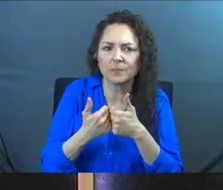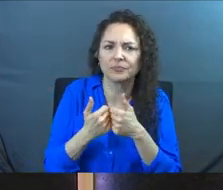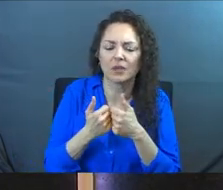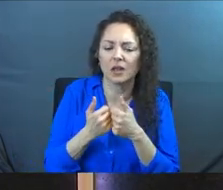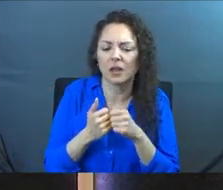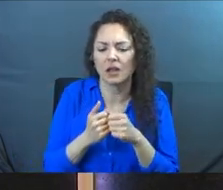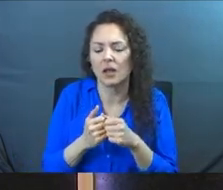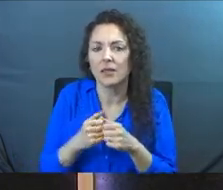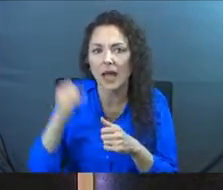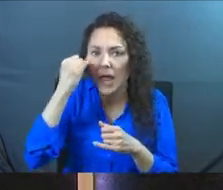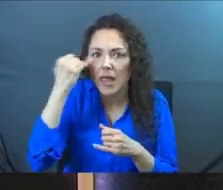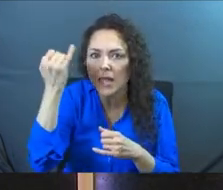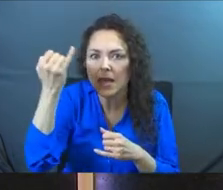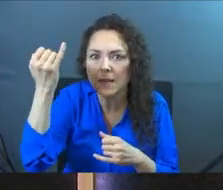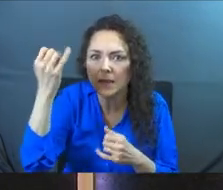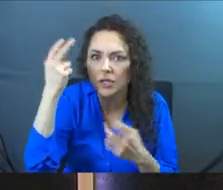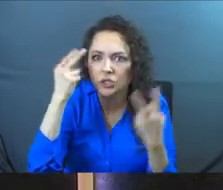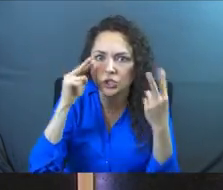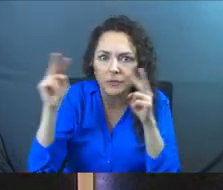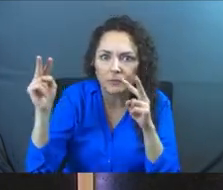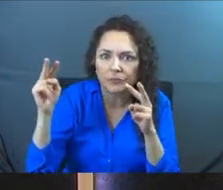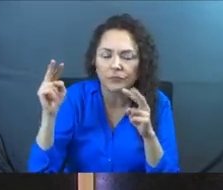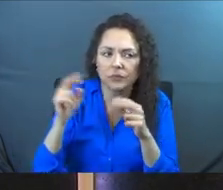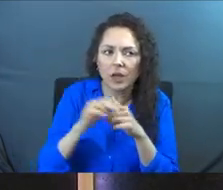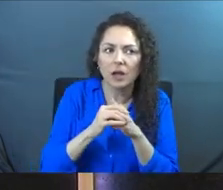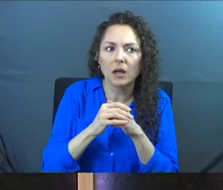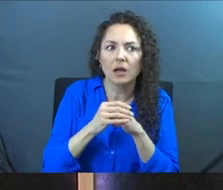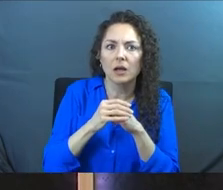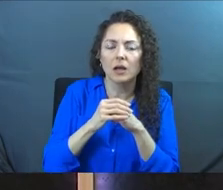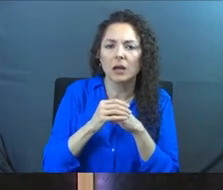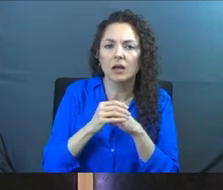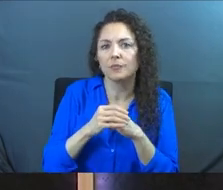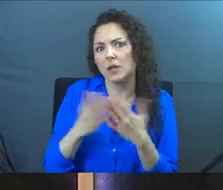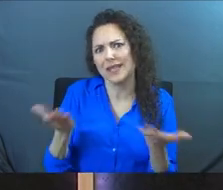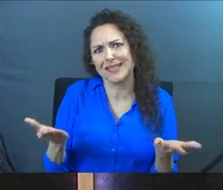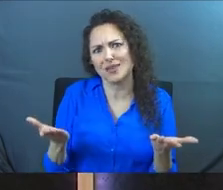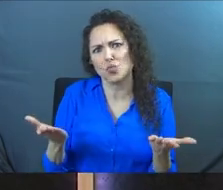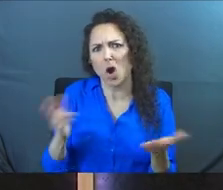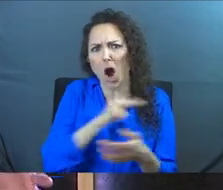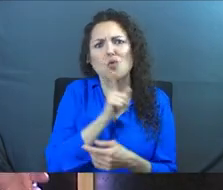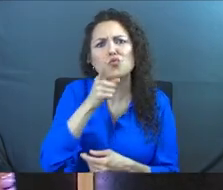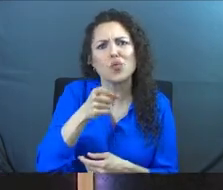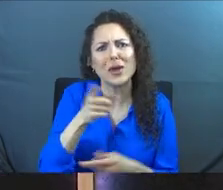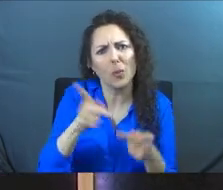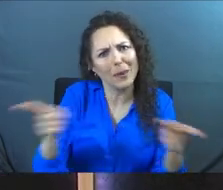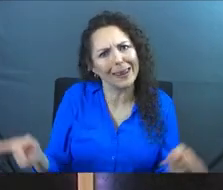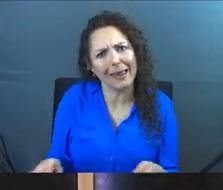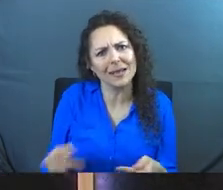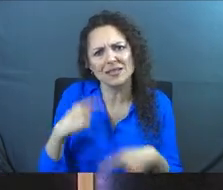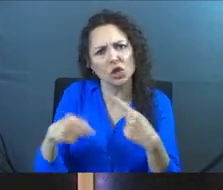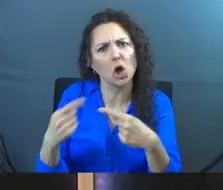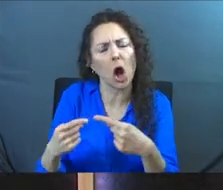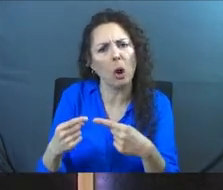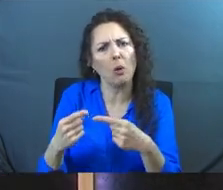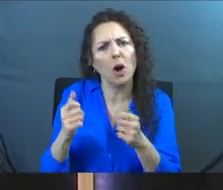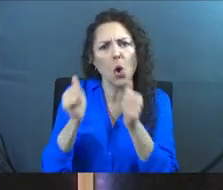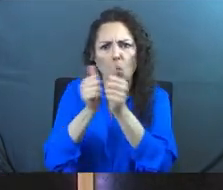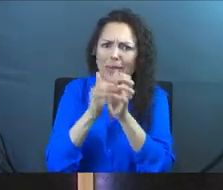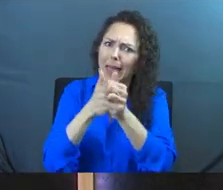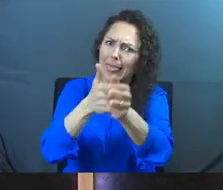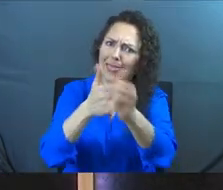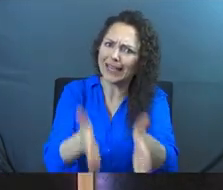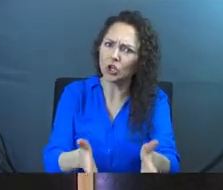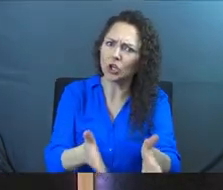had an image of what the kingdom of God was going to be, which was a real kingdom. Like, here's a place, and there's a leader who's going to